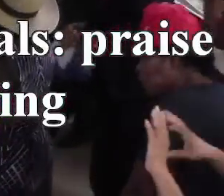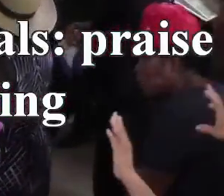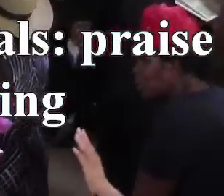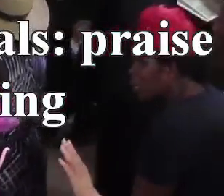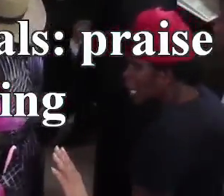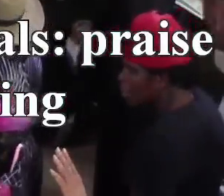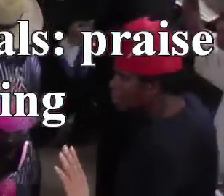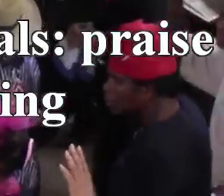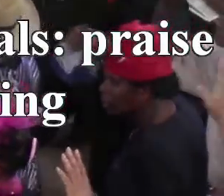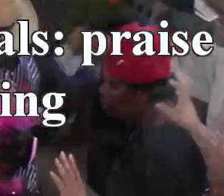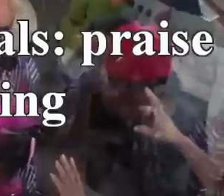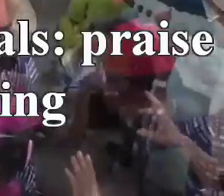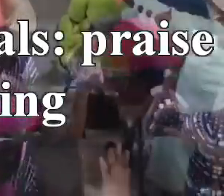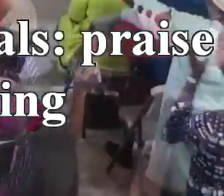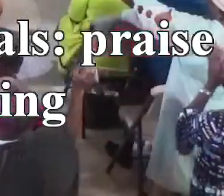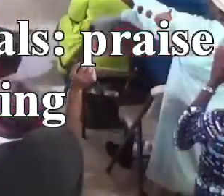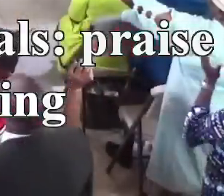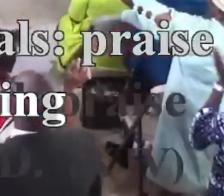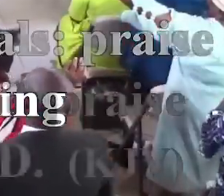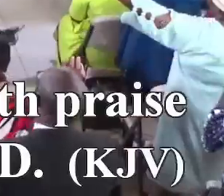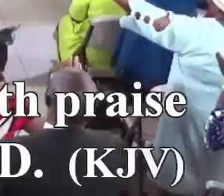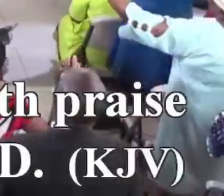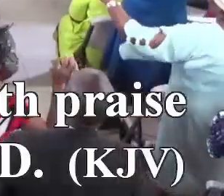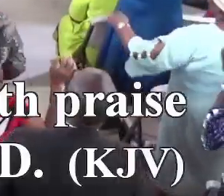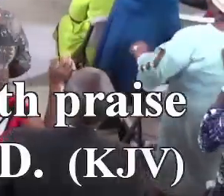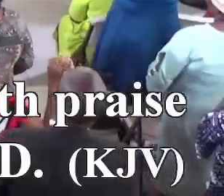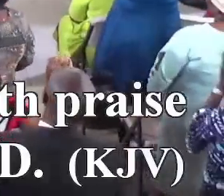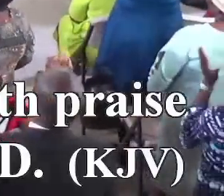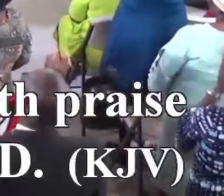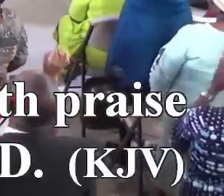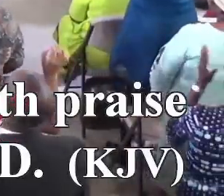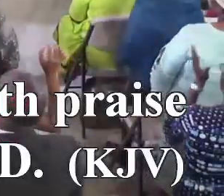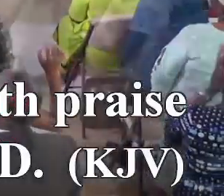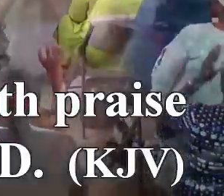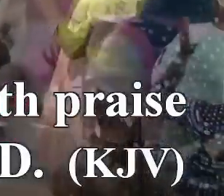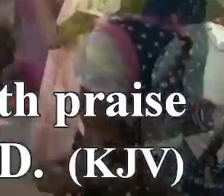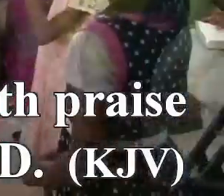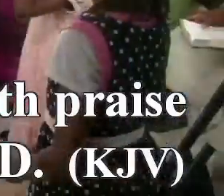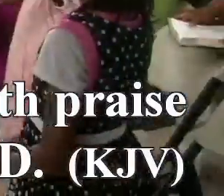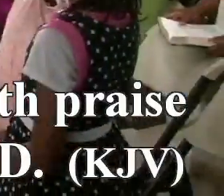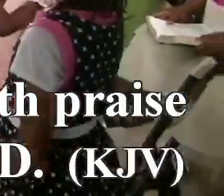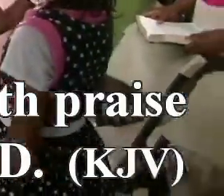I sound it. Let everything that has breath,